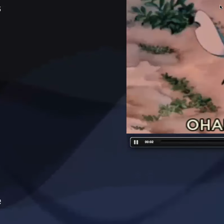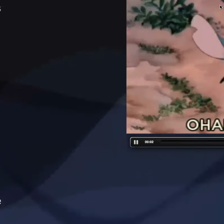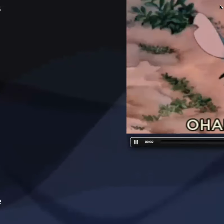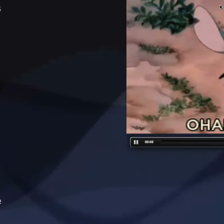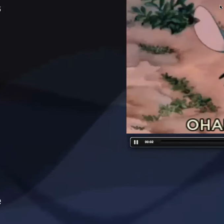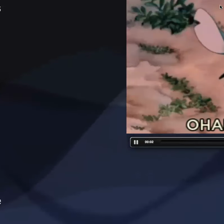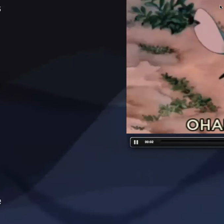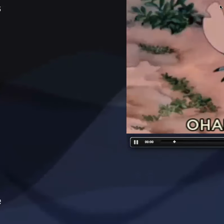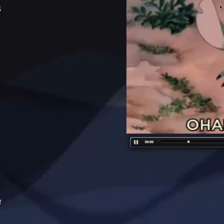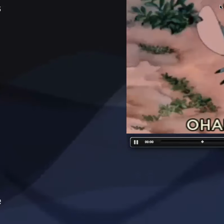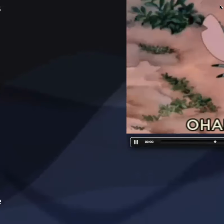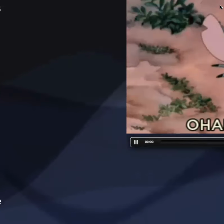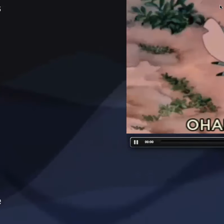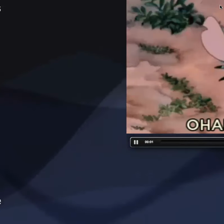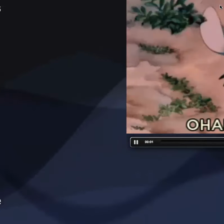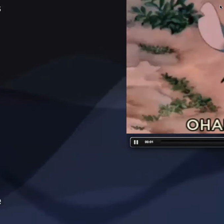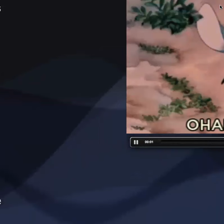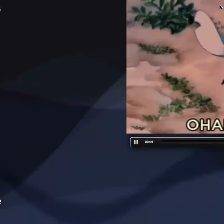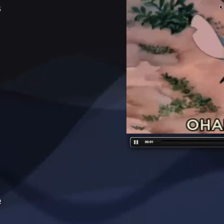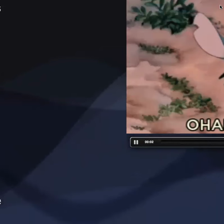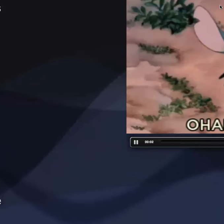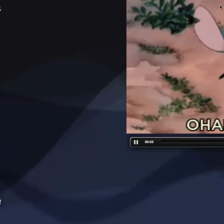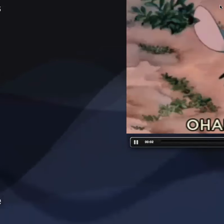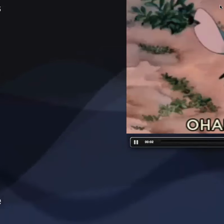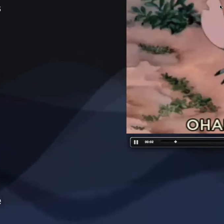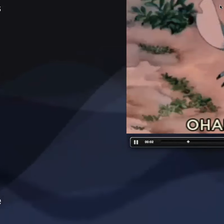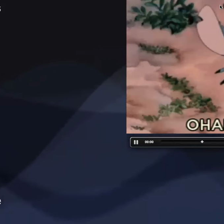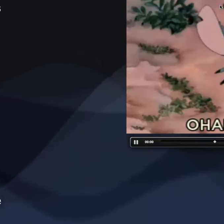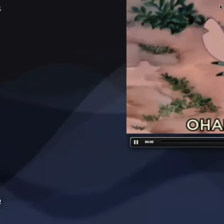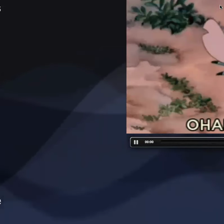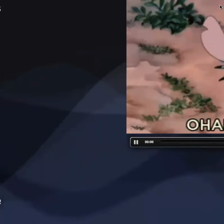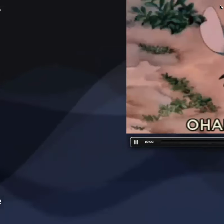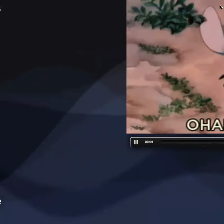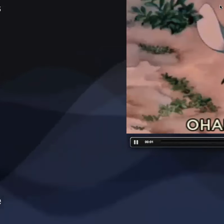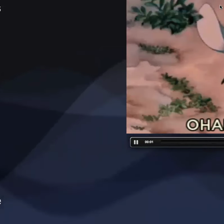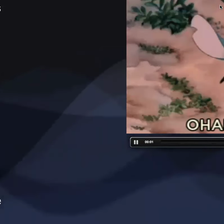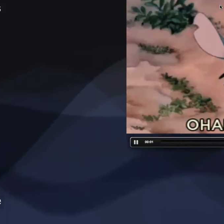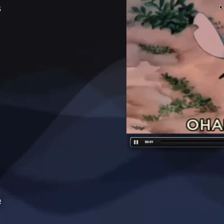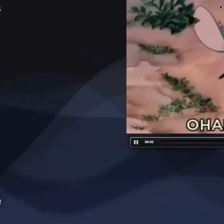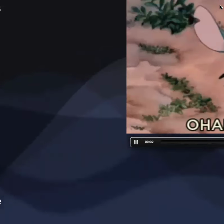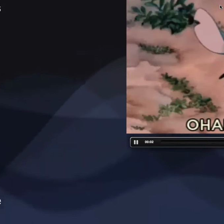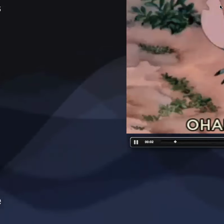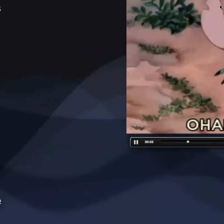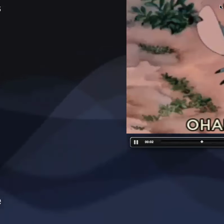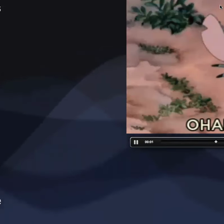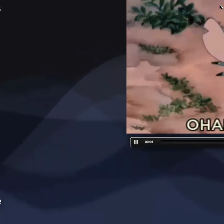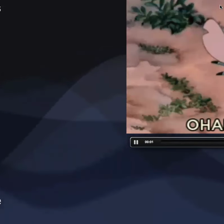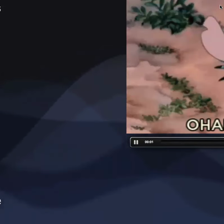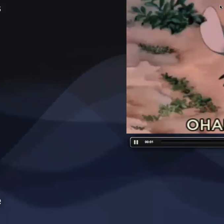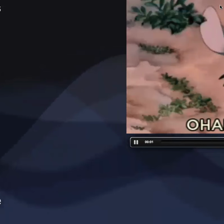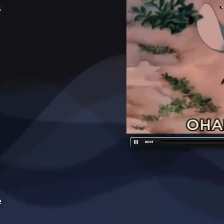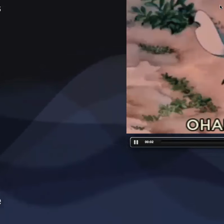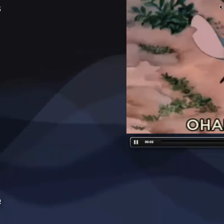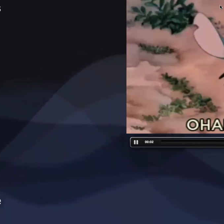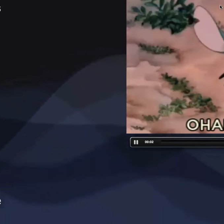responses, 67 to 100, ranking in conversations, telling ages, possessive